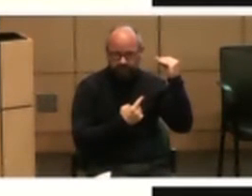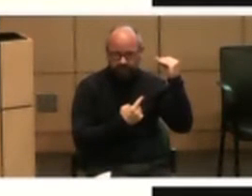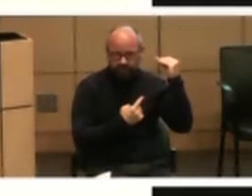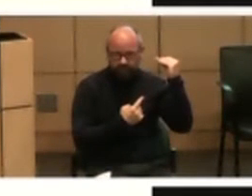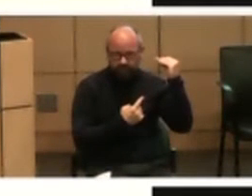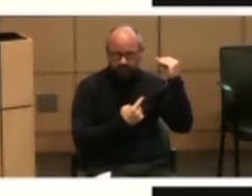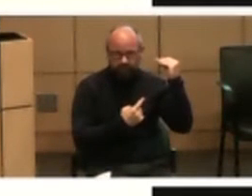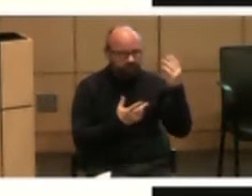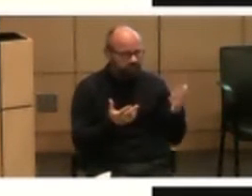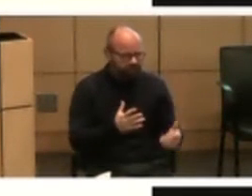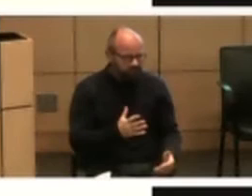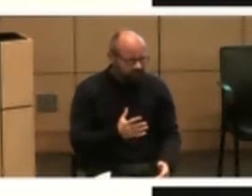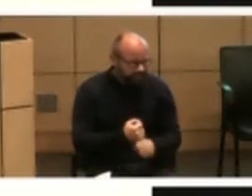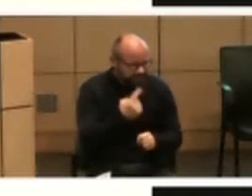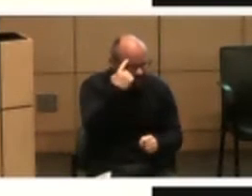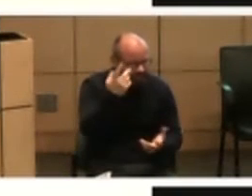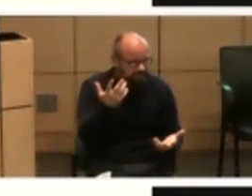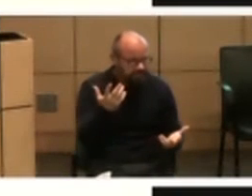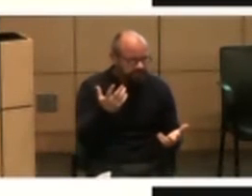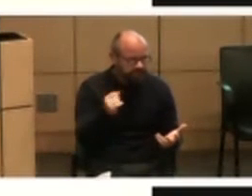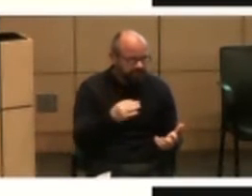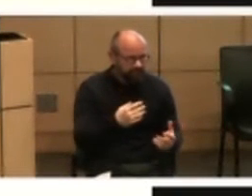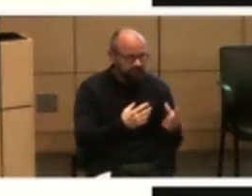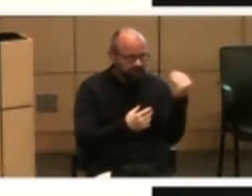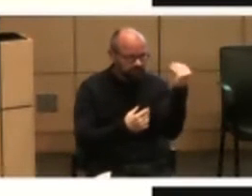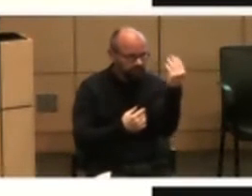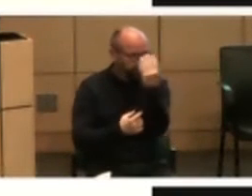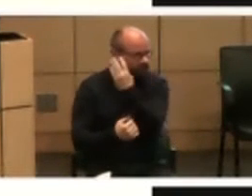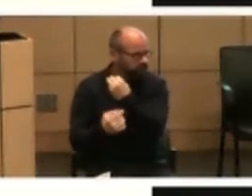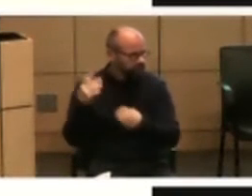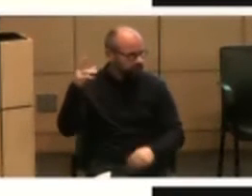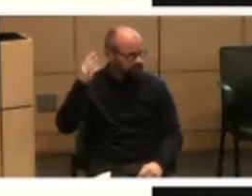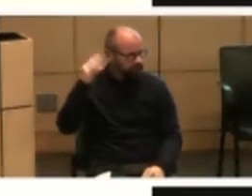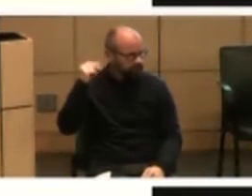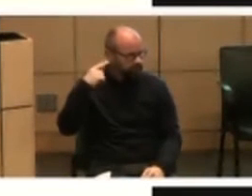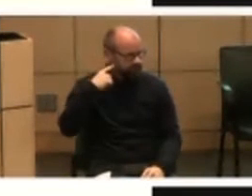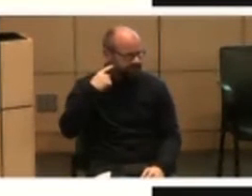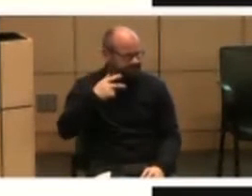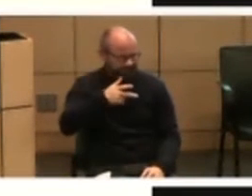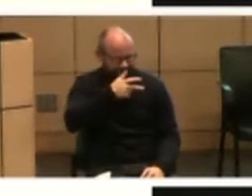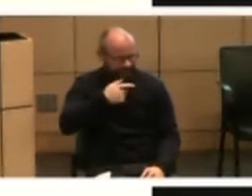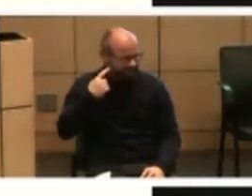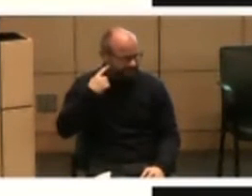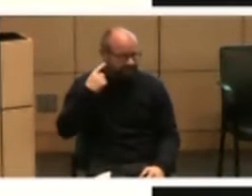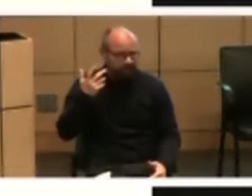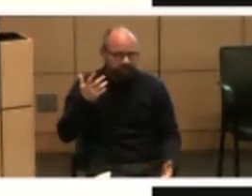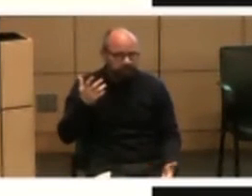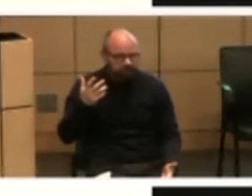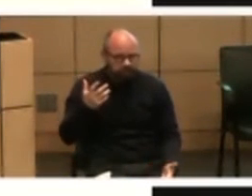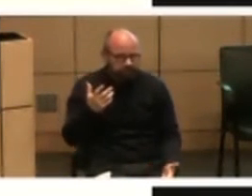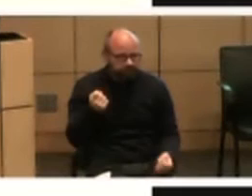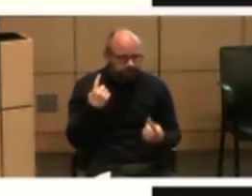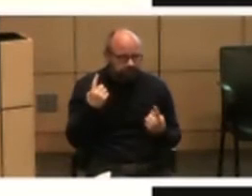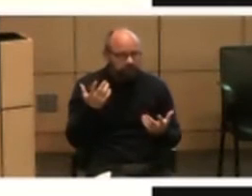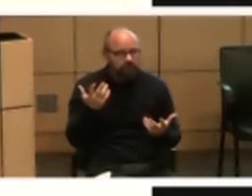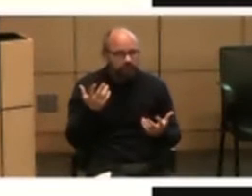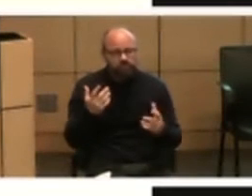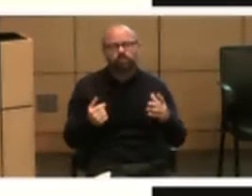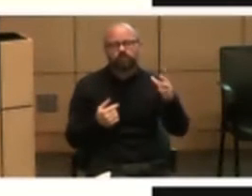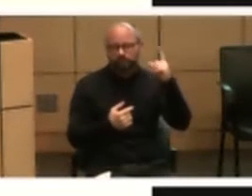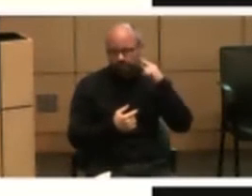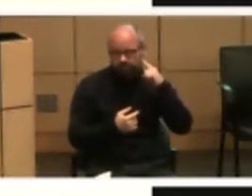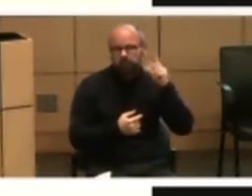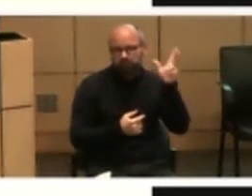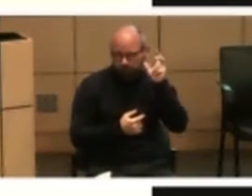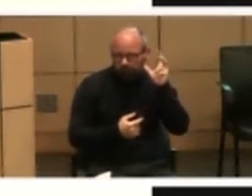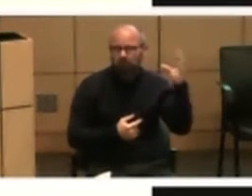ear that doesn't hear well and shouldn't interfere. So if the target speech is directed at the ear with normal